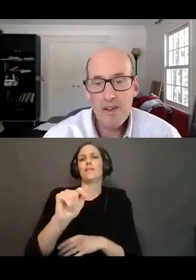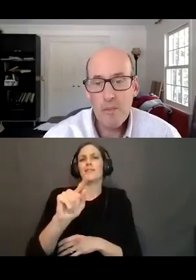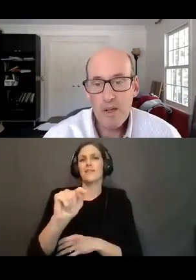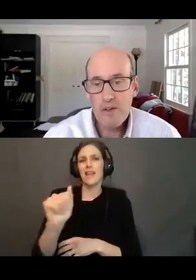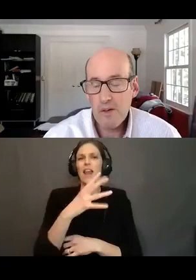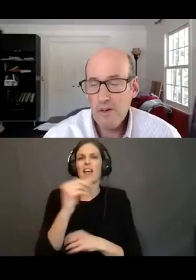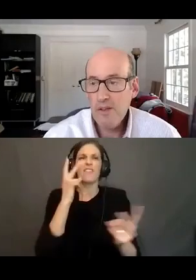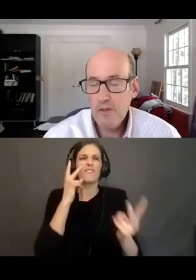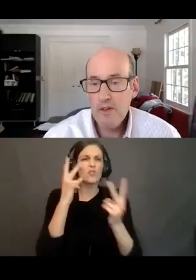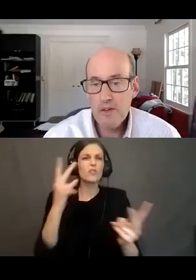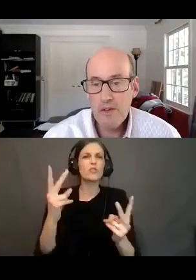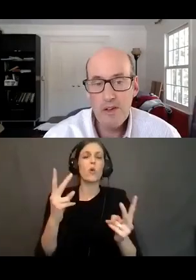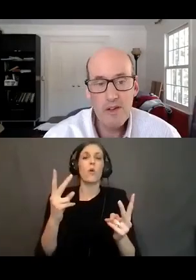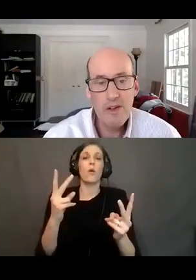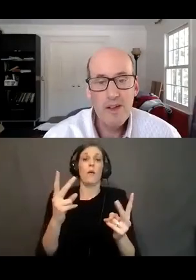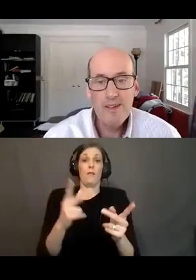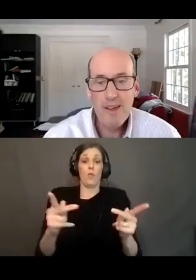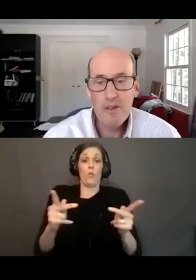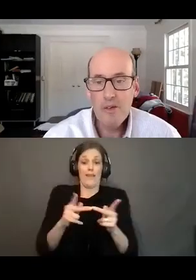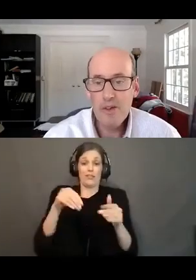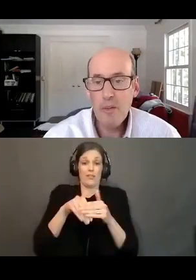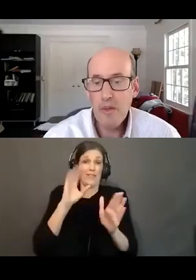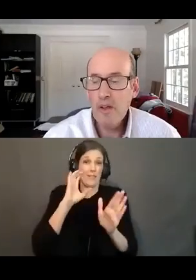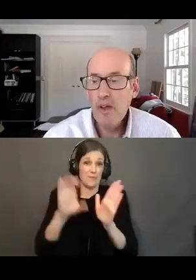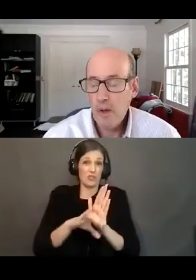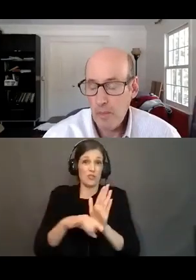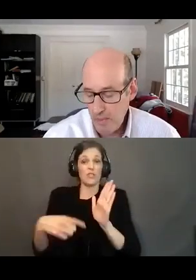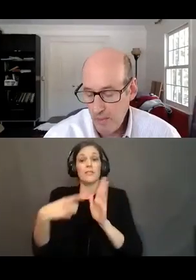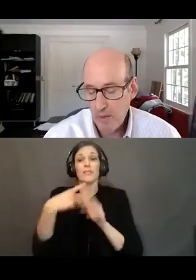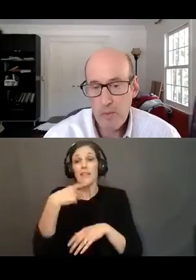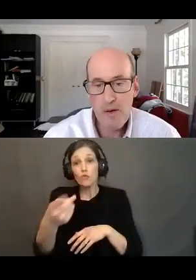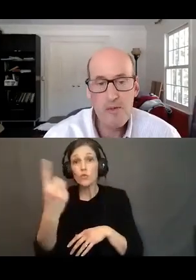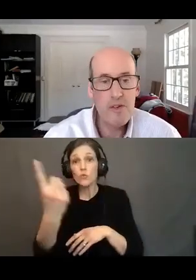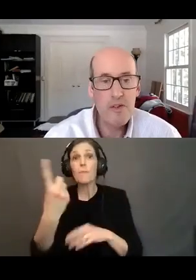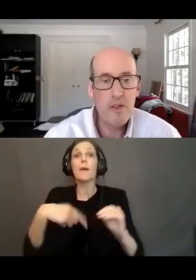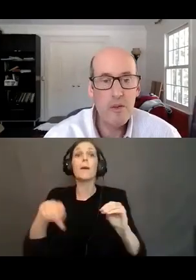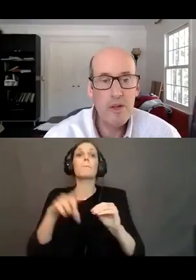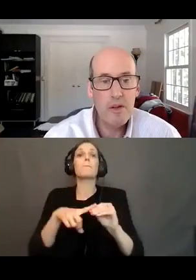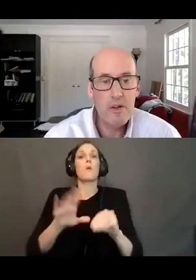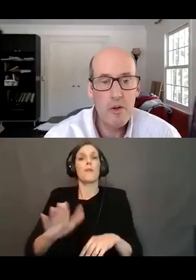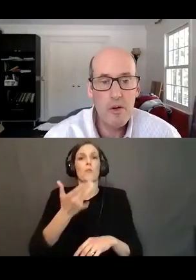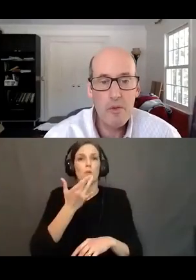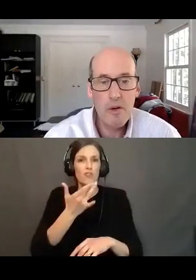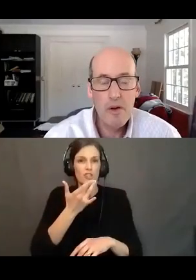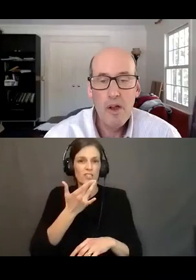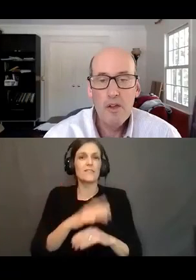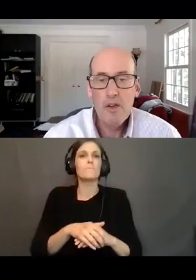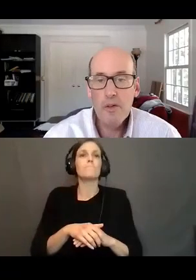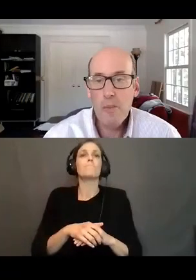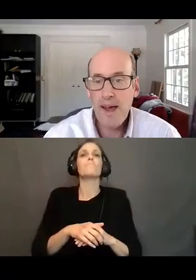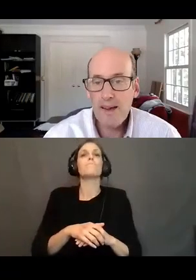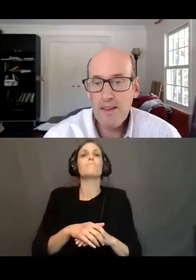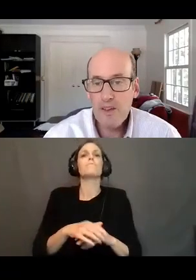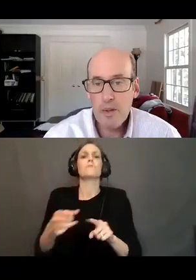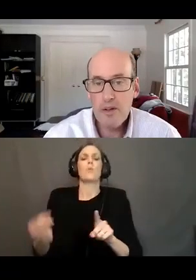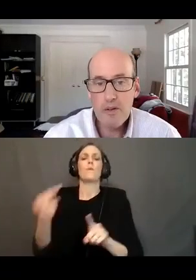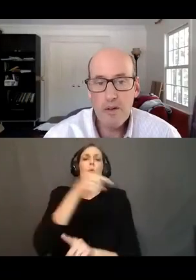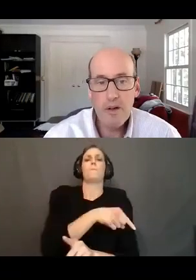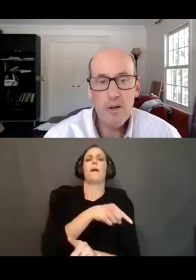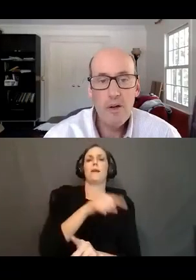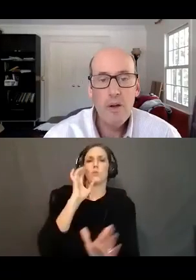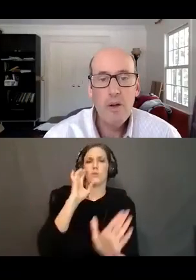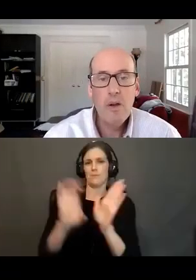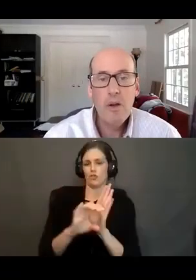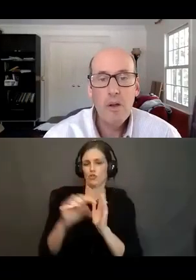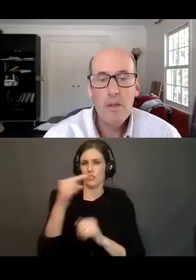location in a picture in the visualization tells you something about people's preferences that we can control for. So if we go back to this picture